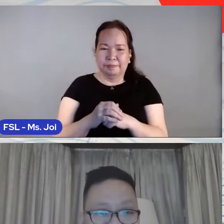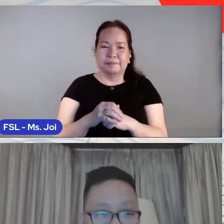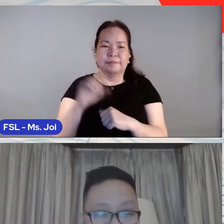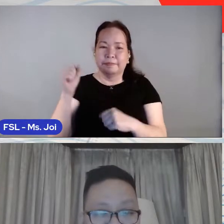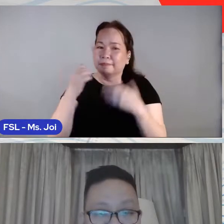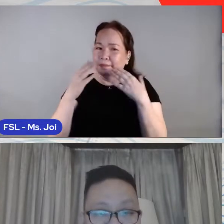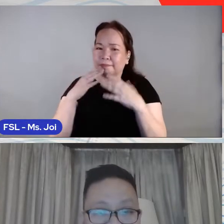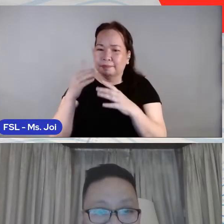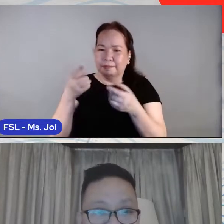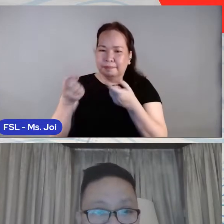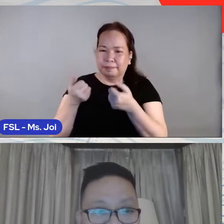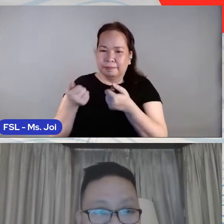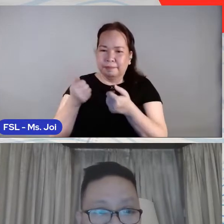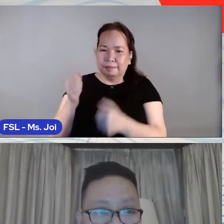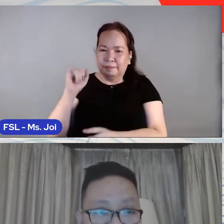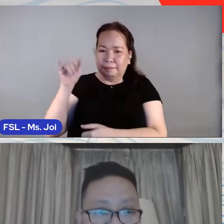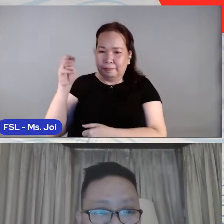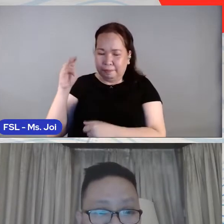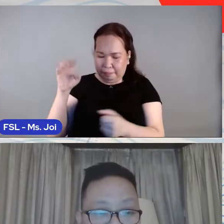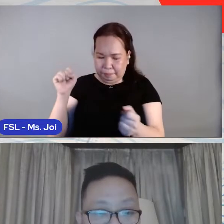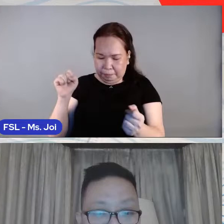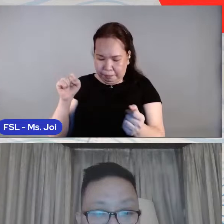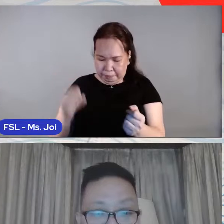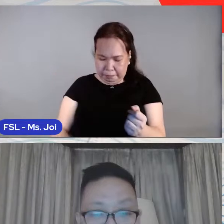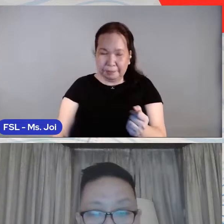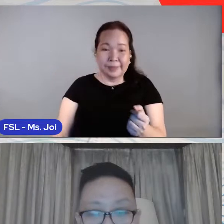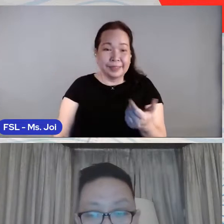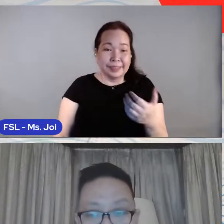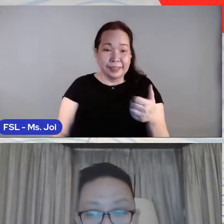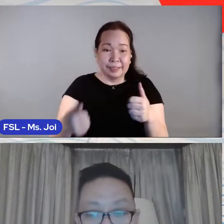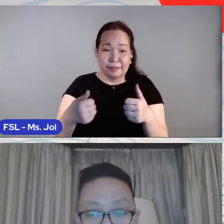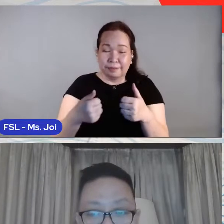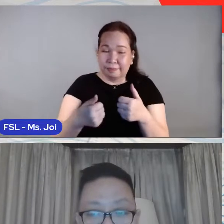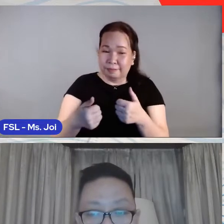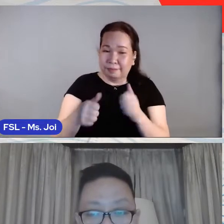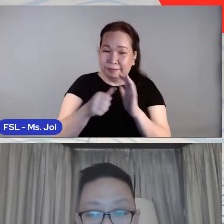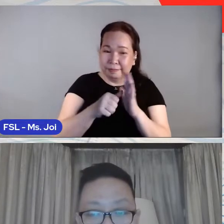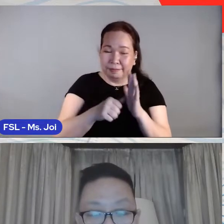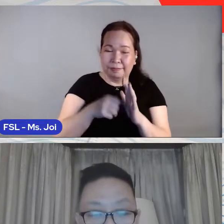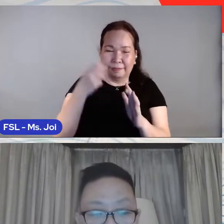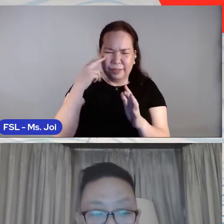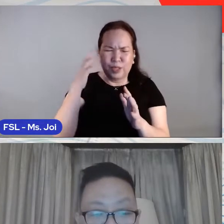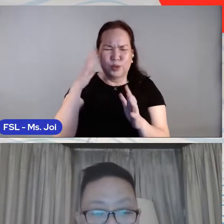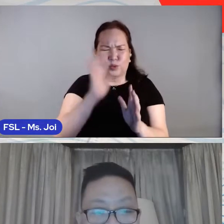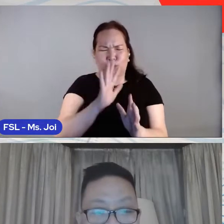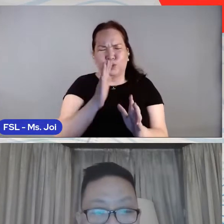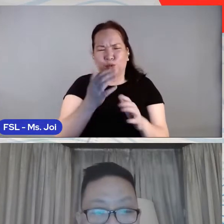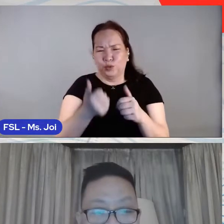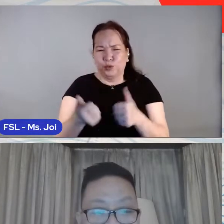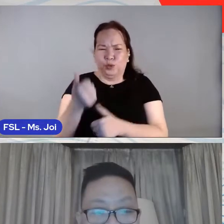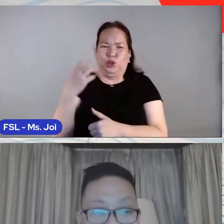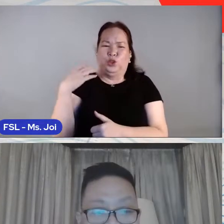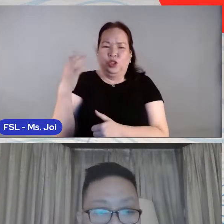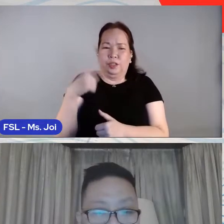Attorney Helen, as the chairperson of the RMA, I know the responsibility is really huge on